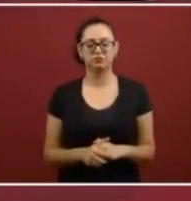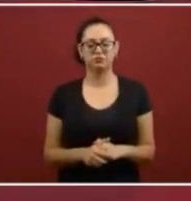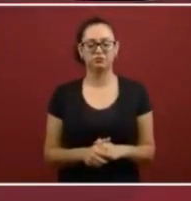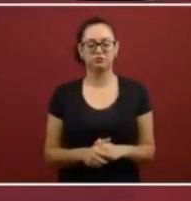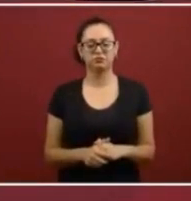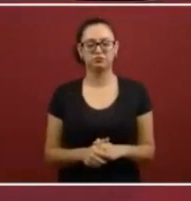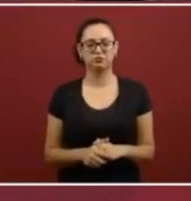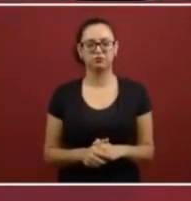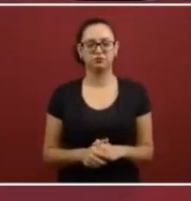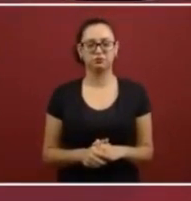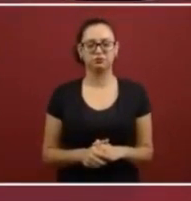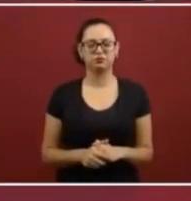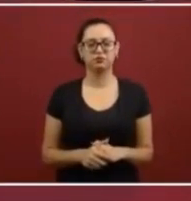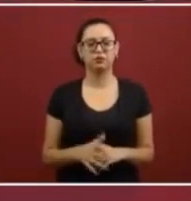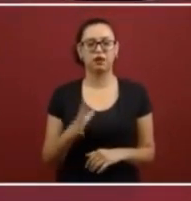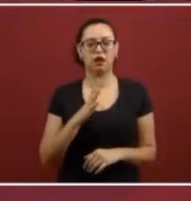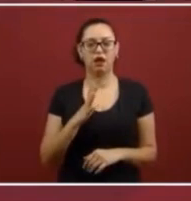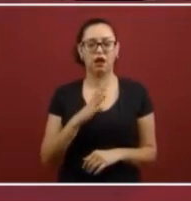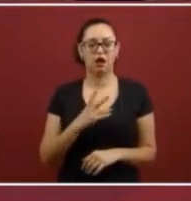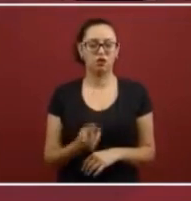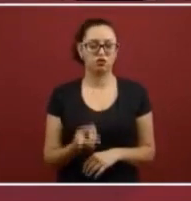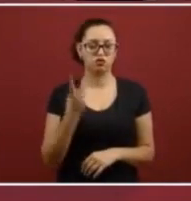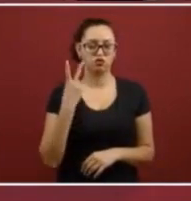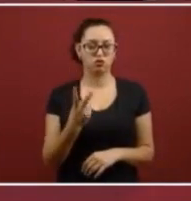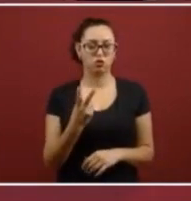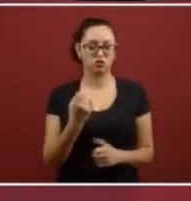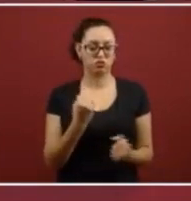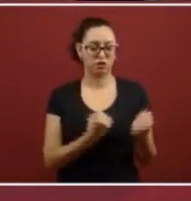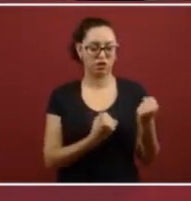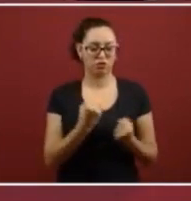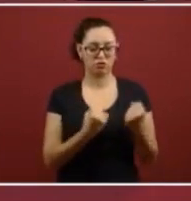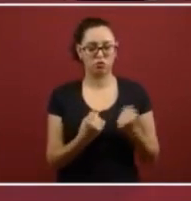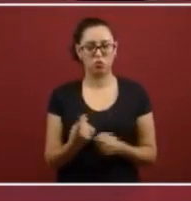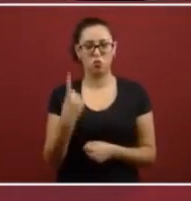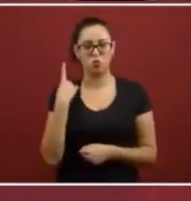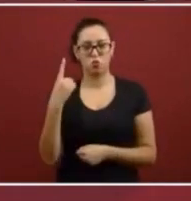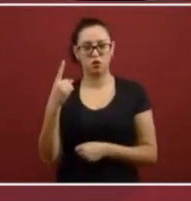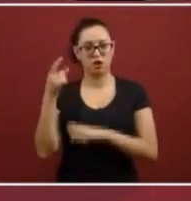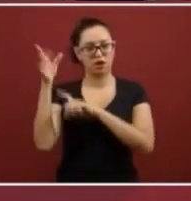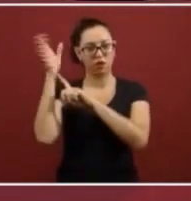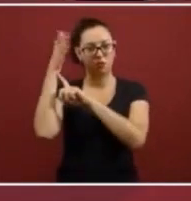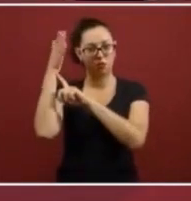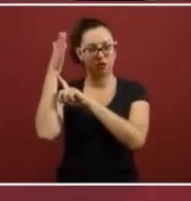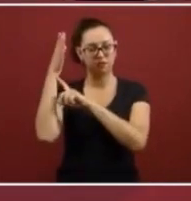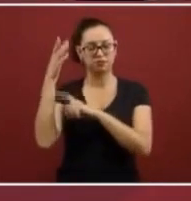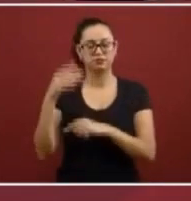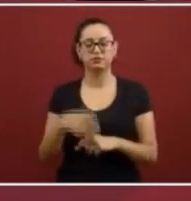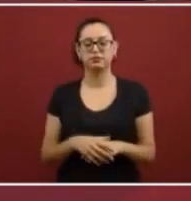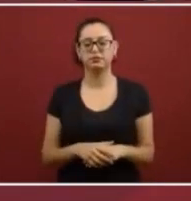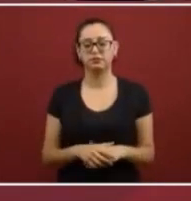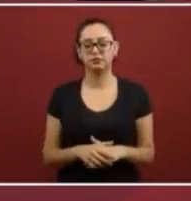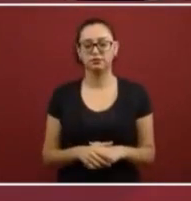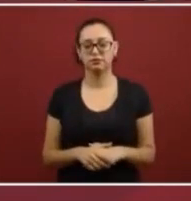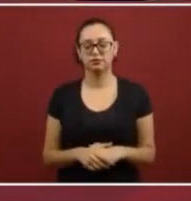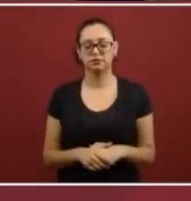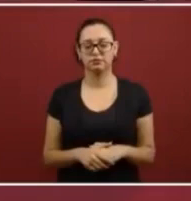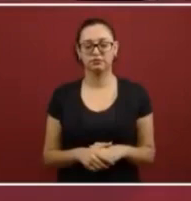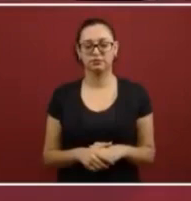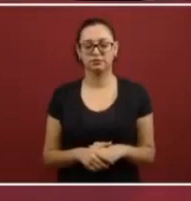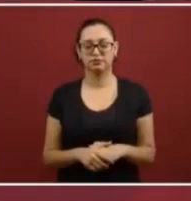Dos vehículos There's two y una vehicles ambulancia and an ambulance que se